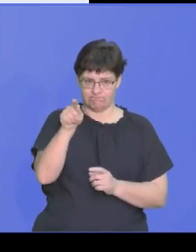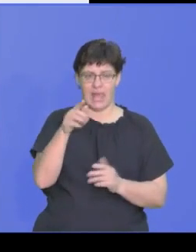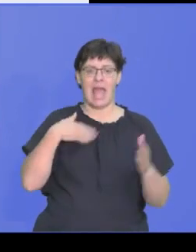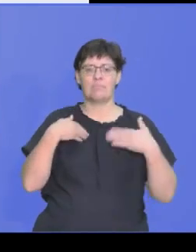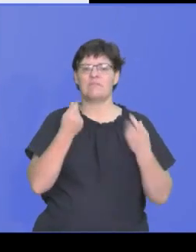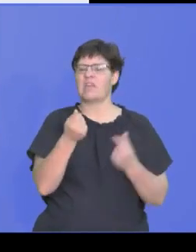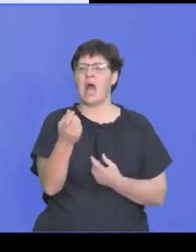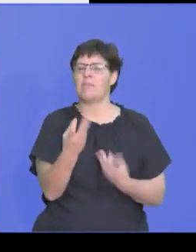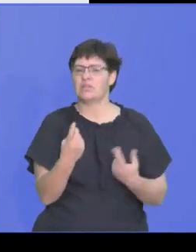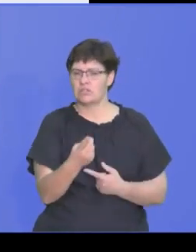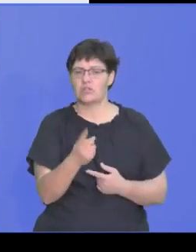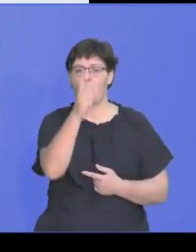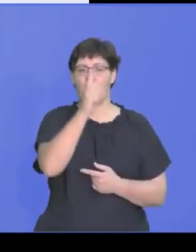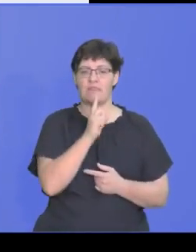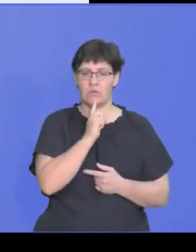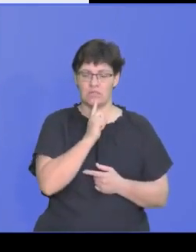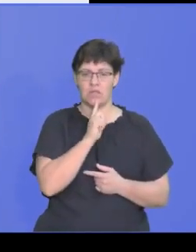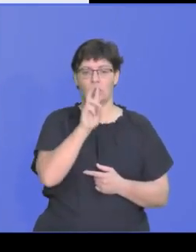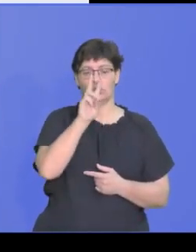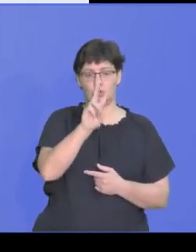that initial admin fee was. So it was